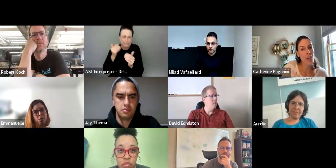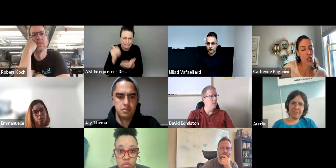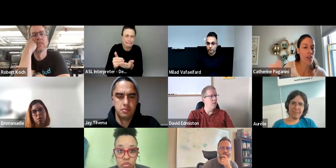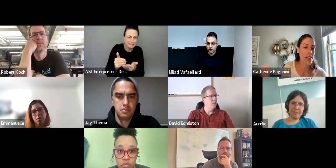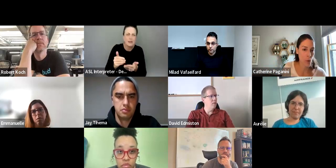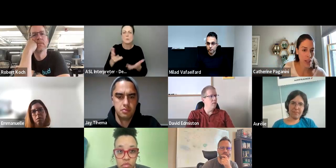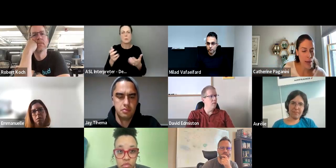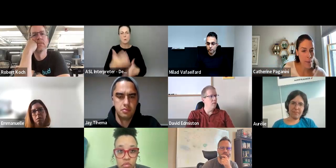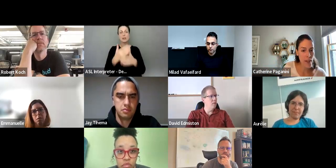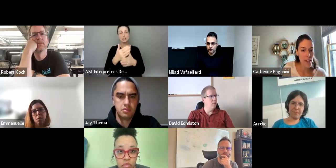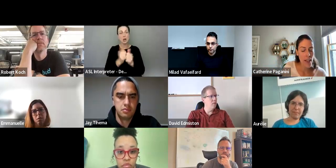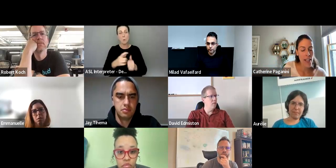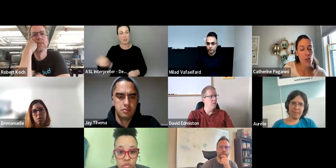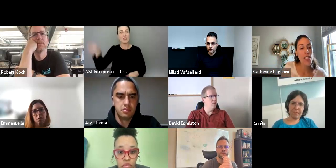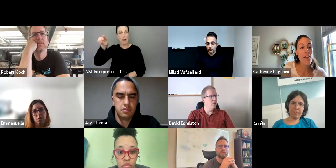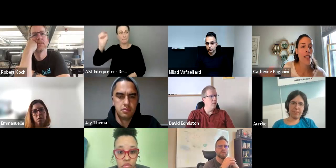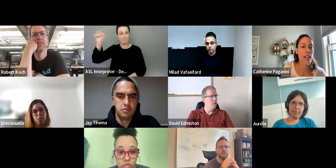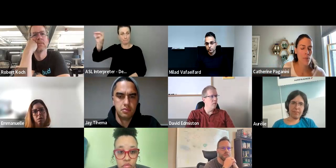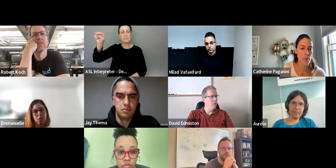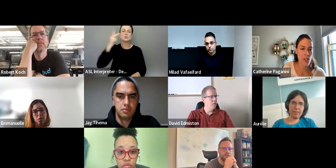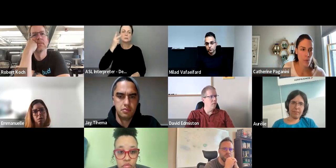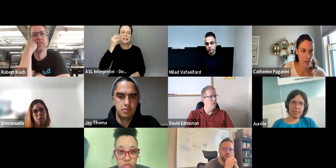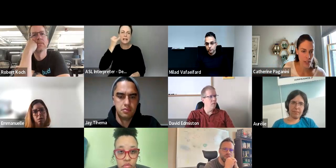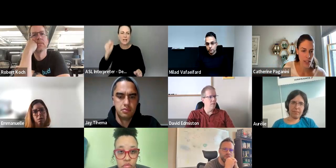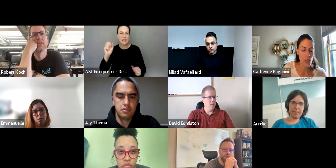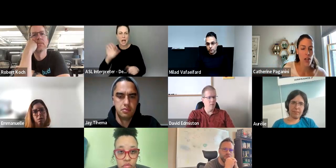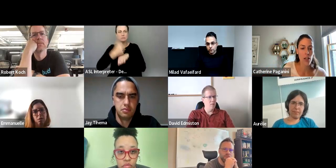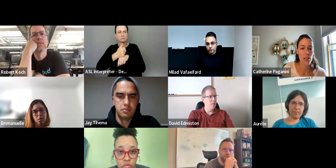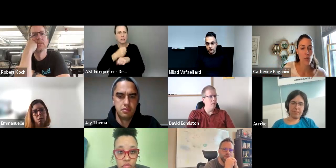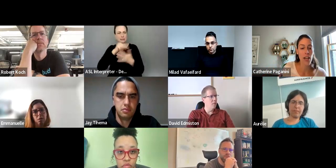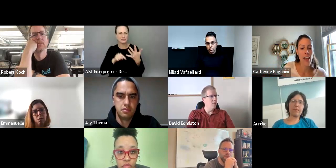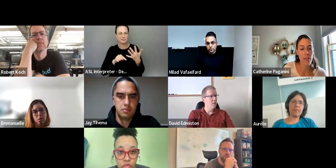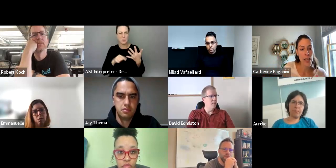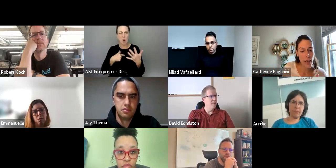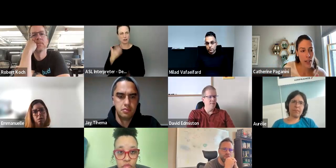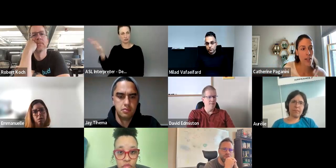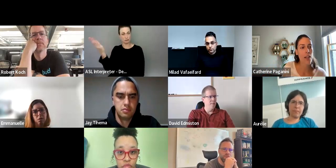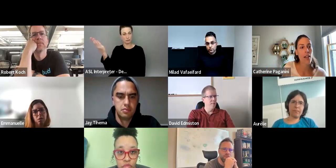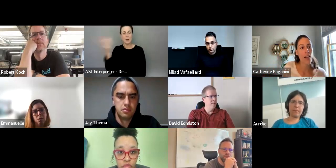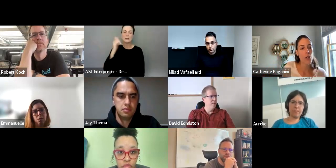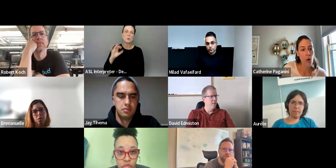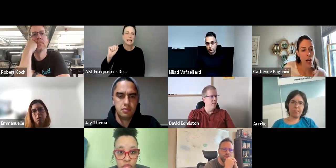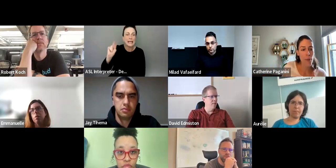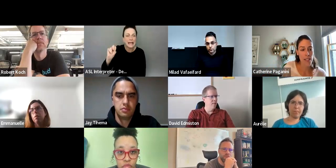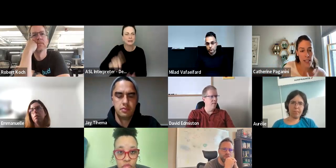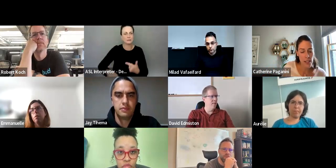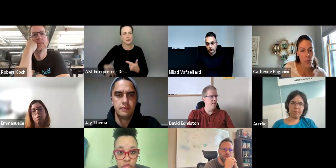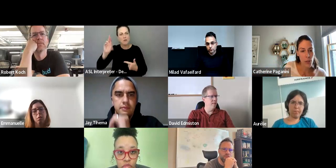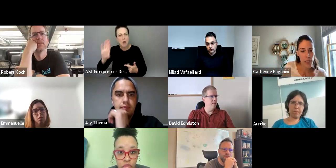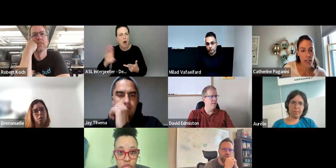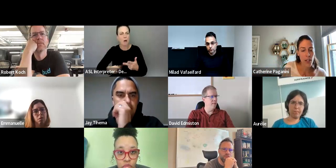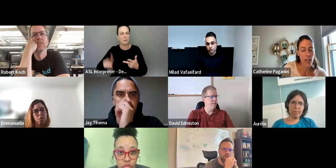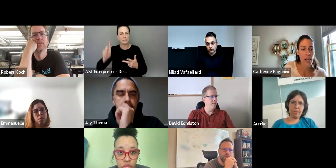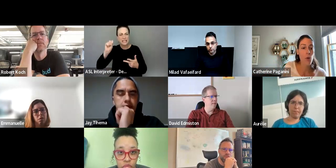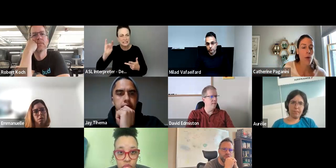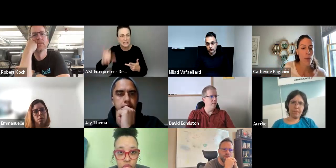wanna share that with them and to see if they can implement some of these things, because we're gonna have Ian, Rob and Destiny will